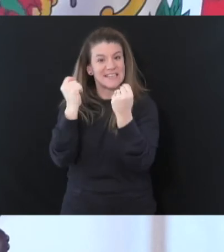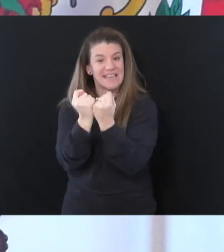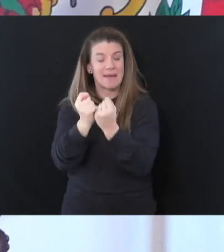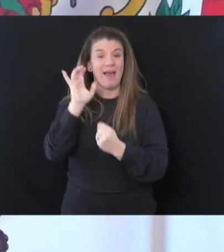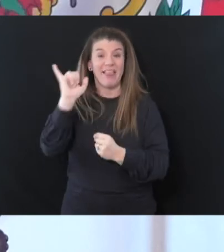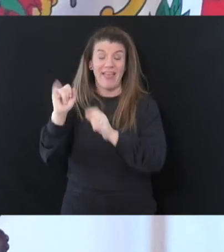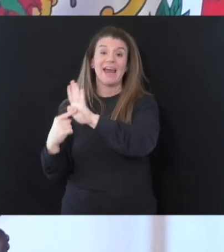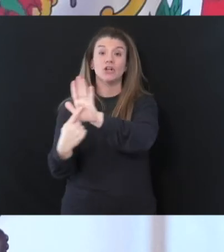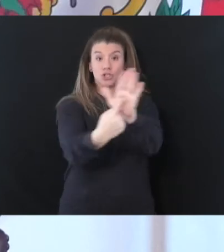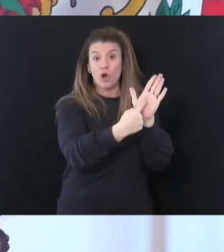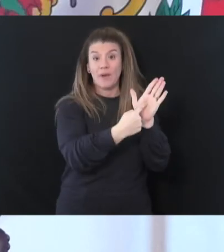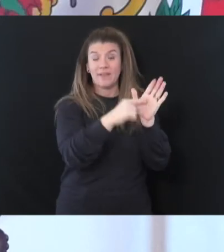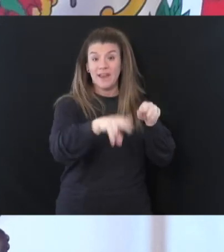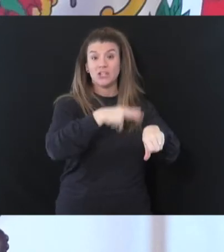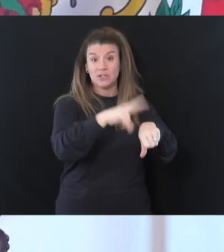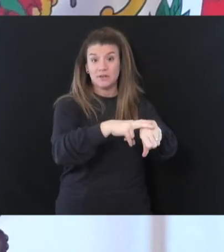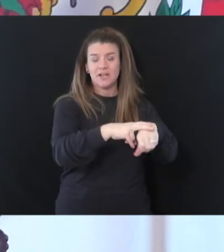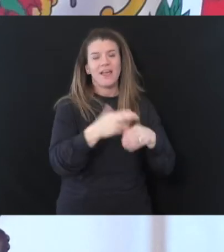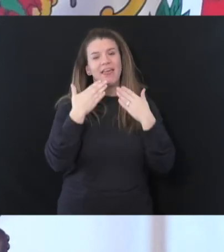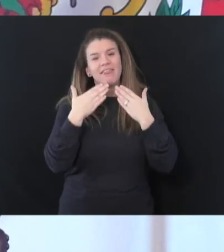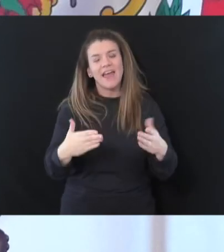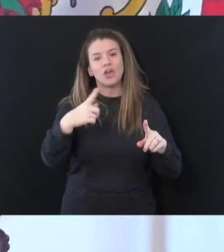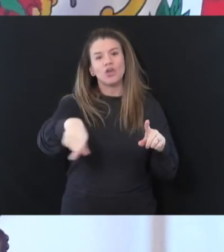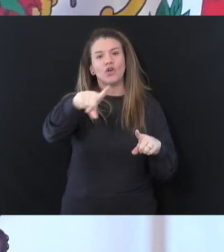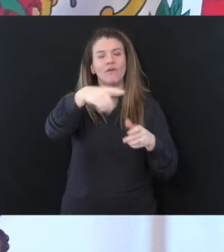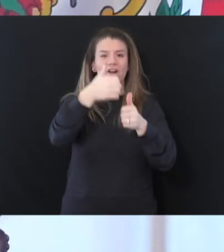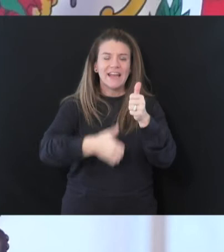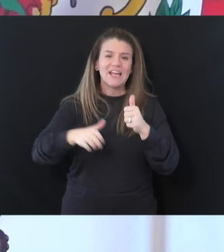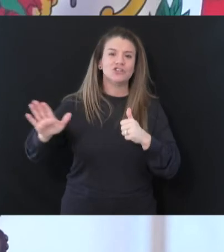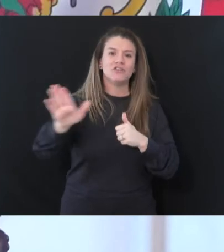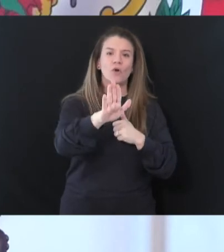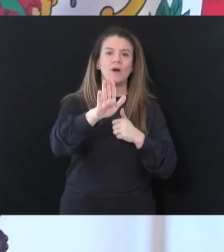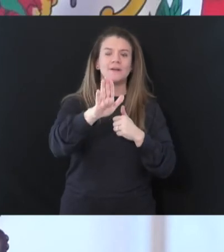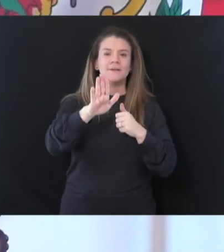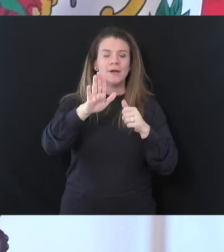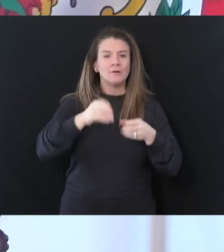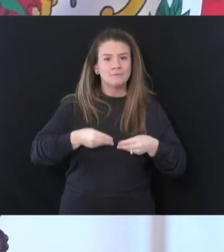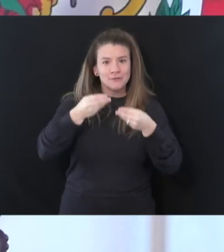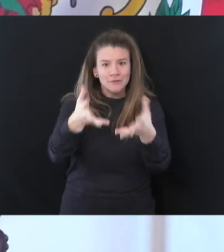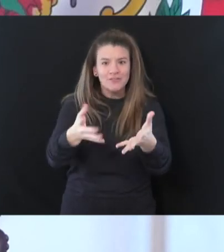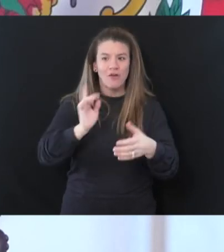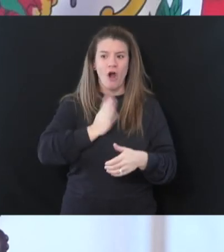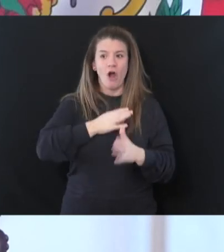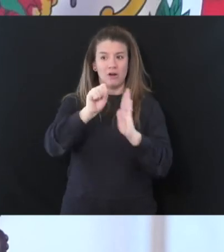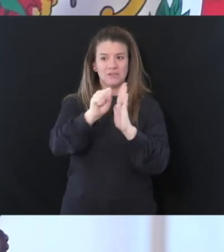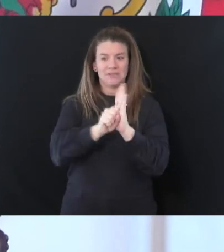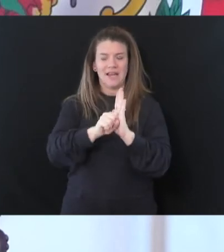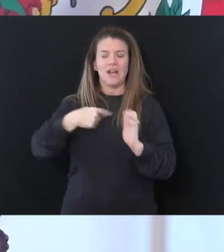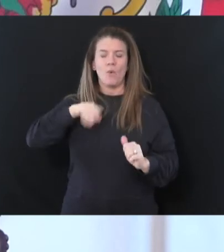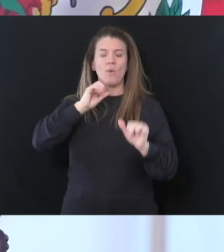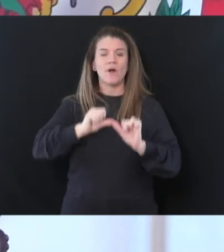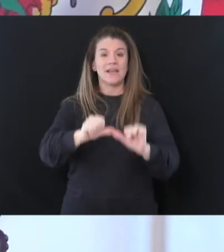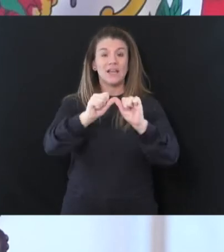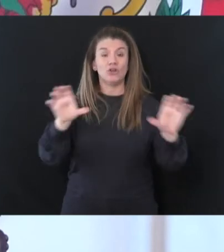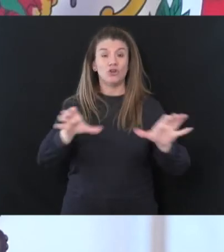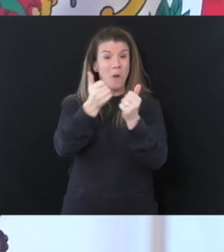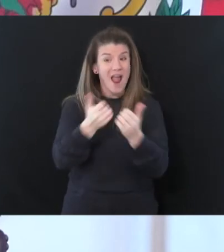nation. So thank y'all for each and every one of you for all that you're doing, and we're going to continue to do everything in our